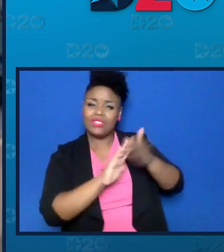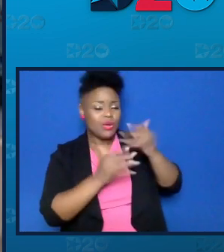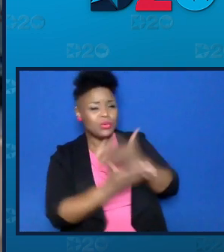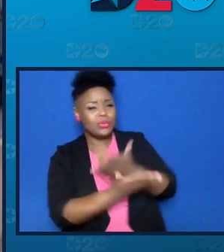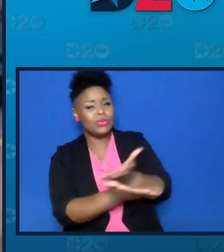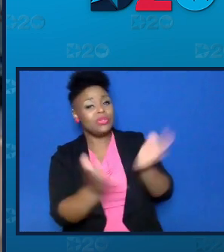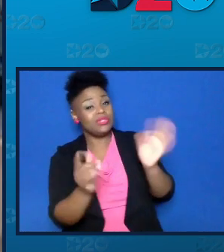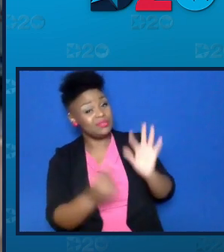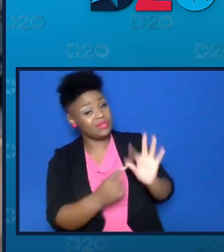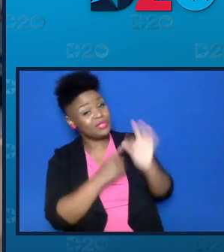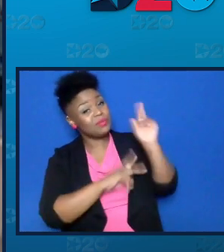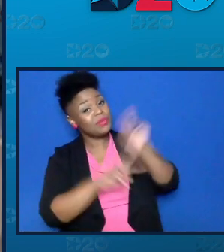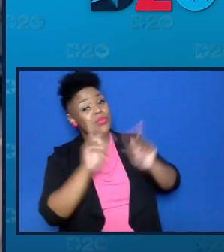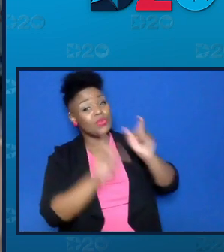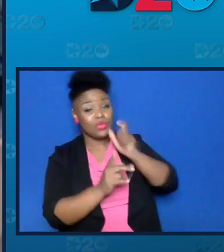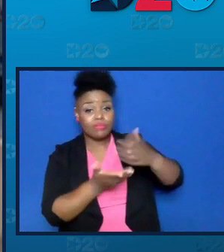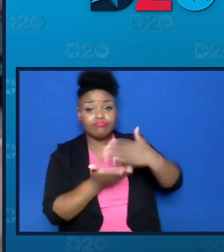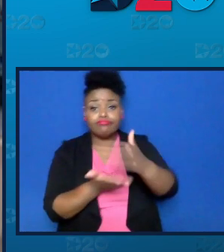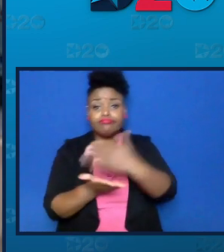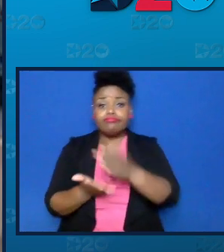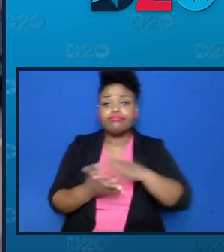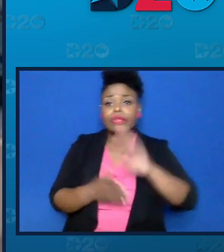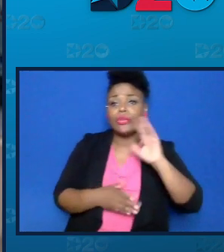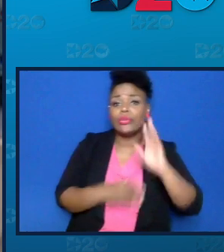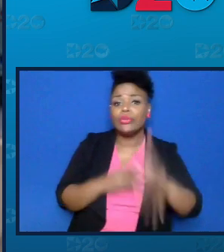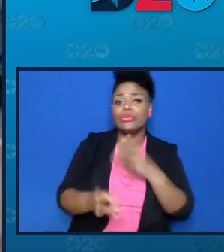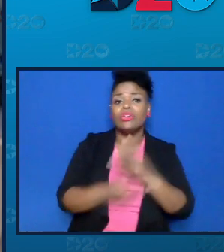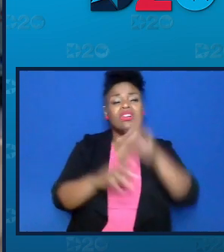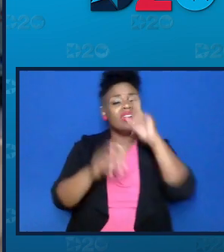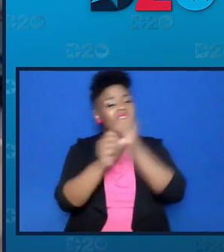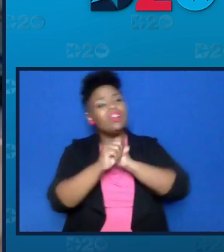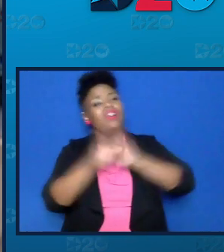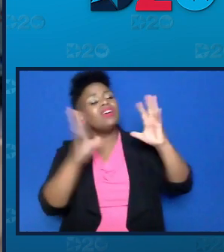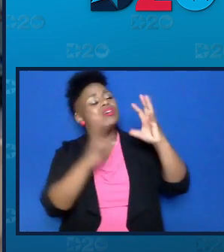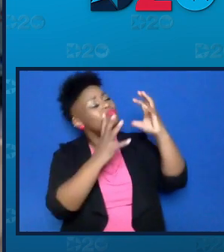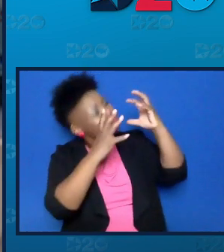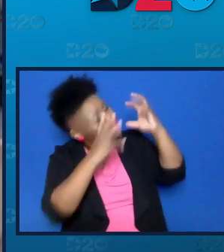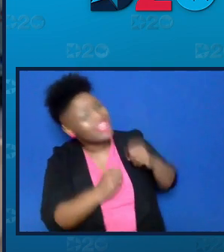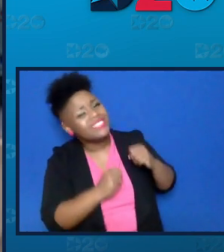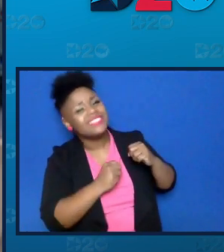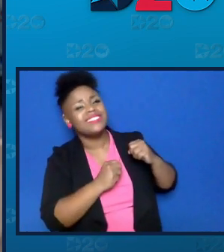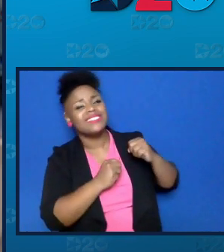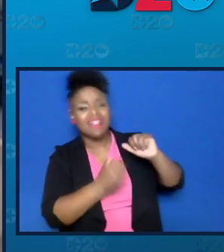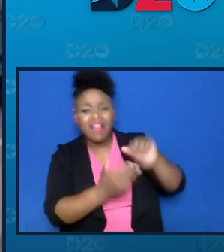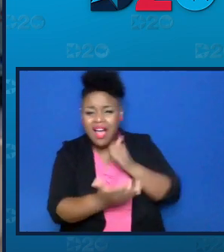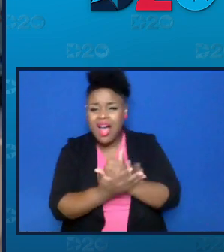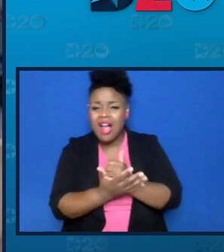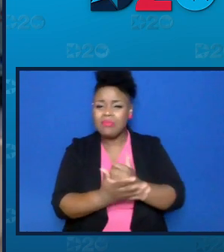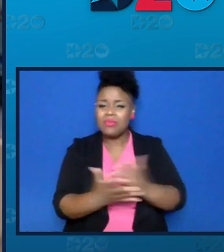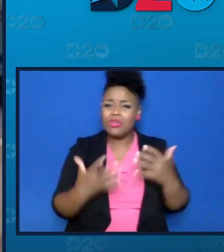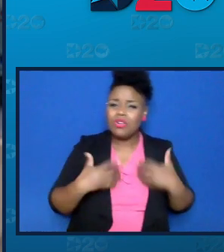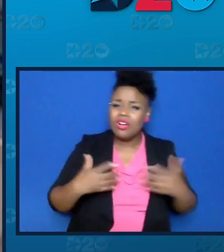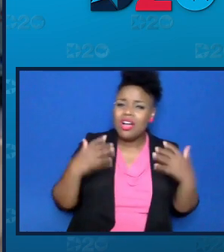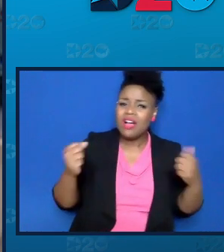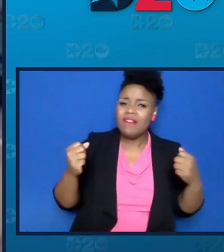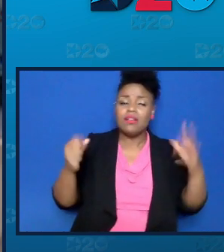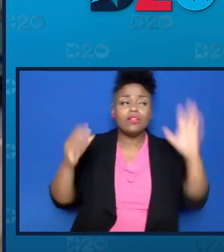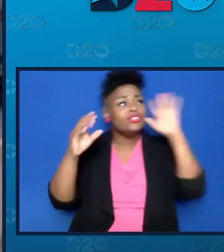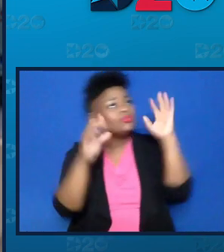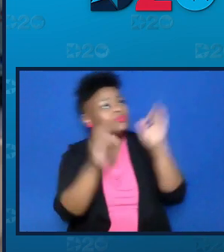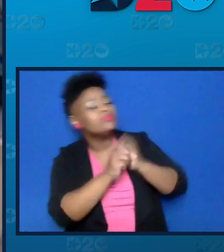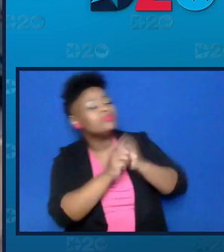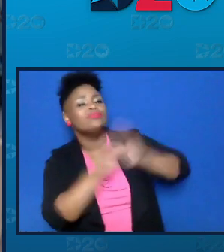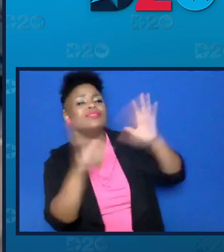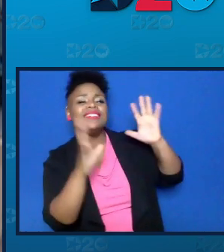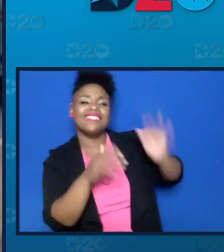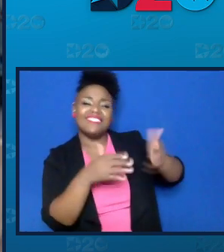marginalized. A vision that cares for our earth and heals the planet. A vision that ends structural